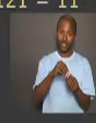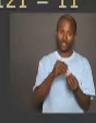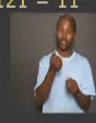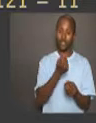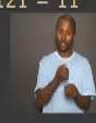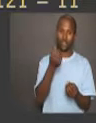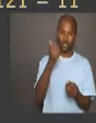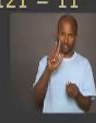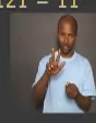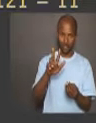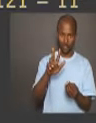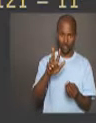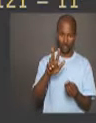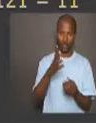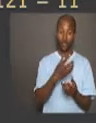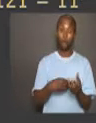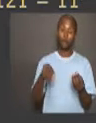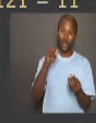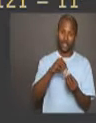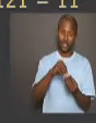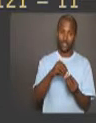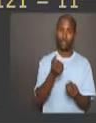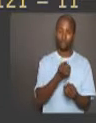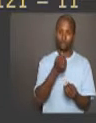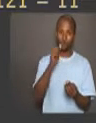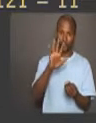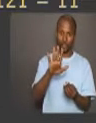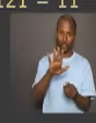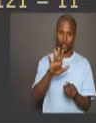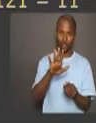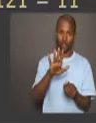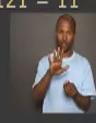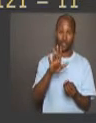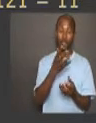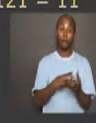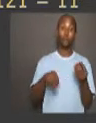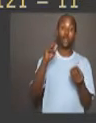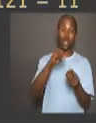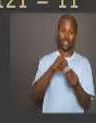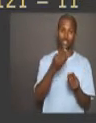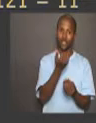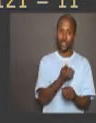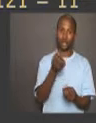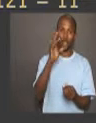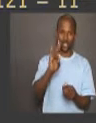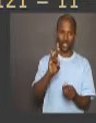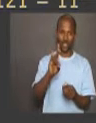plus 13 plus 15 plus